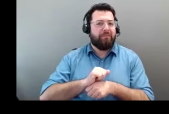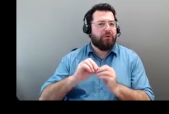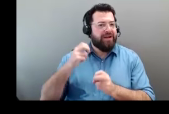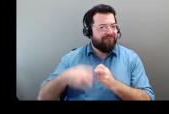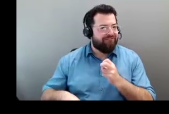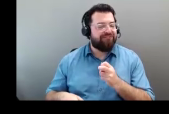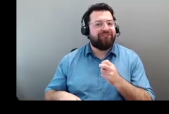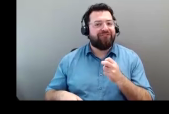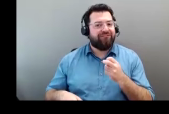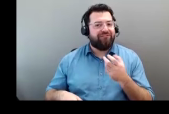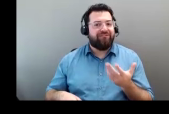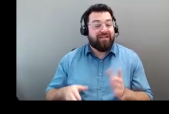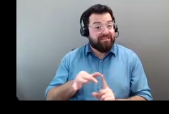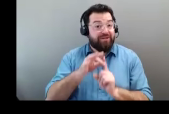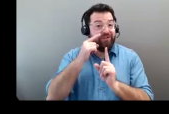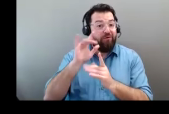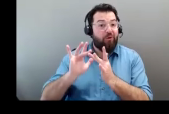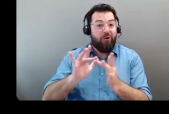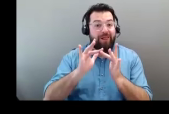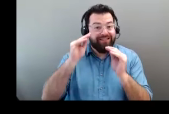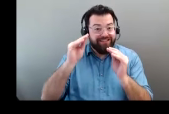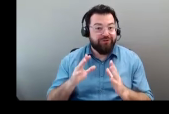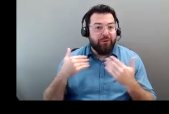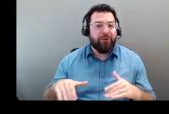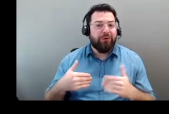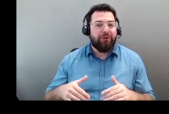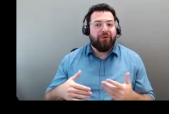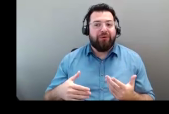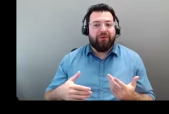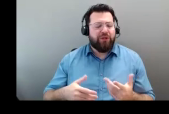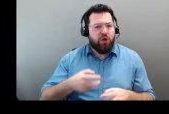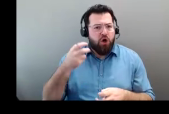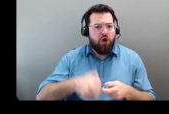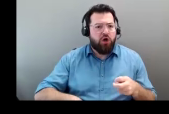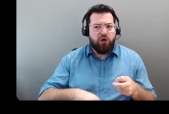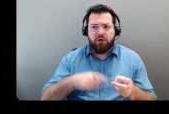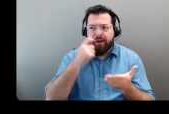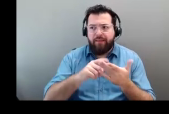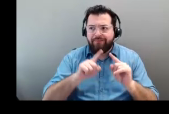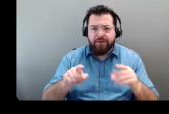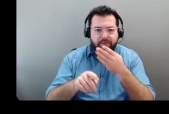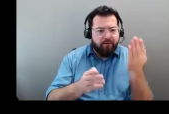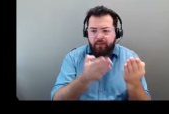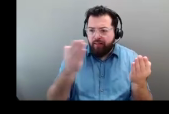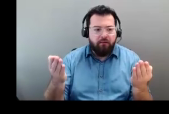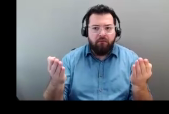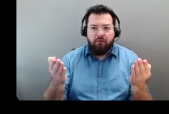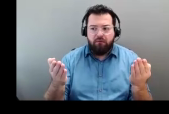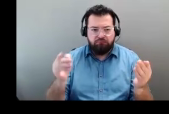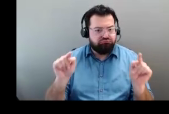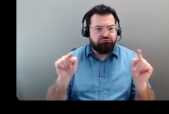difficult because especially for online instructors that you can't distinguish what is written by AI and what is written by a student,